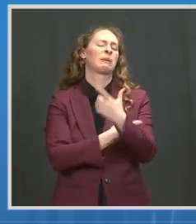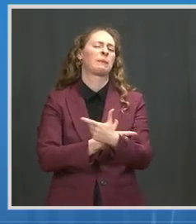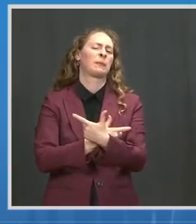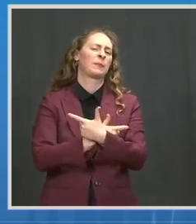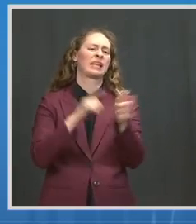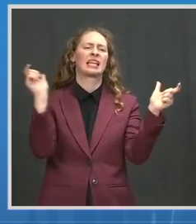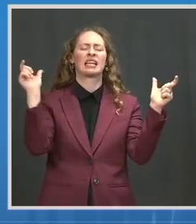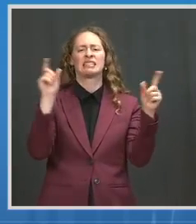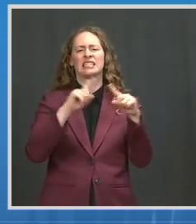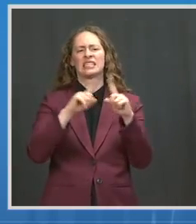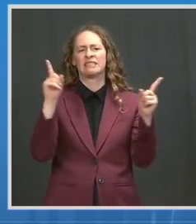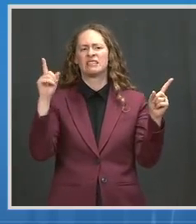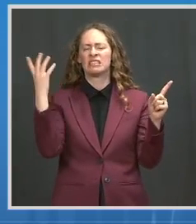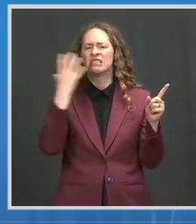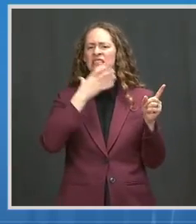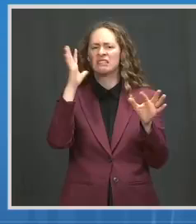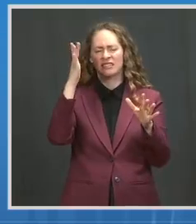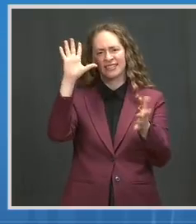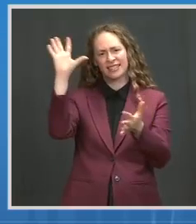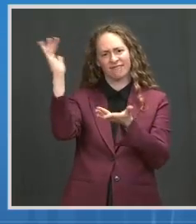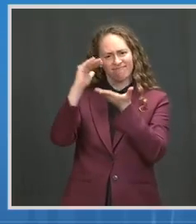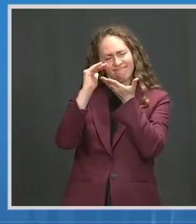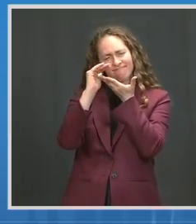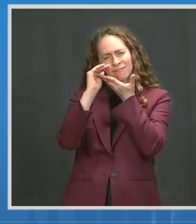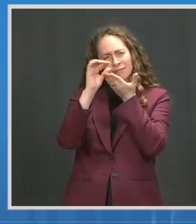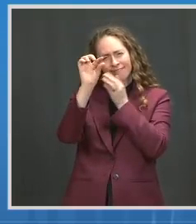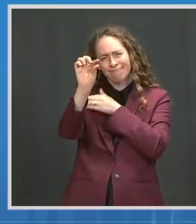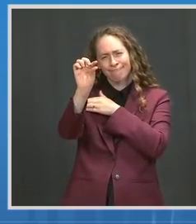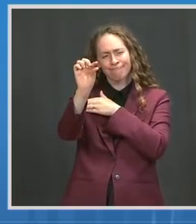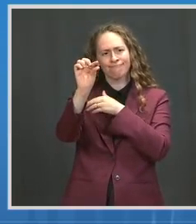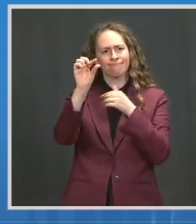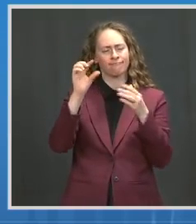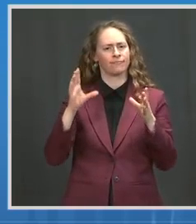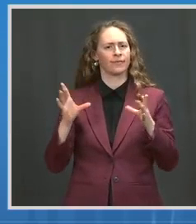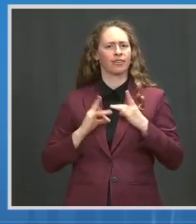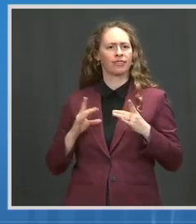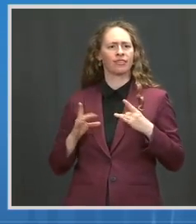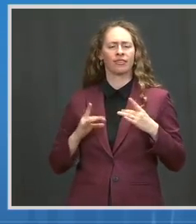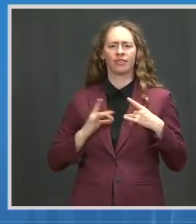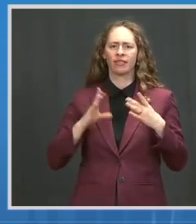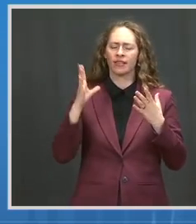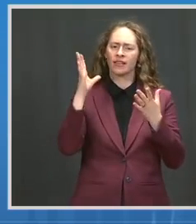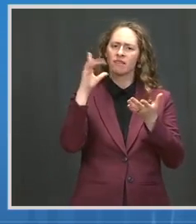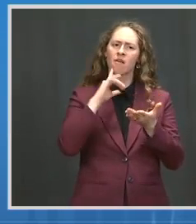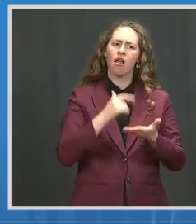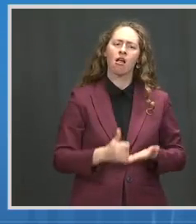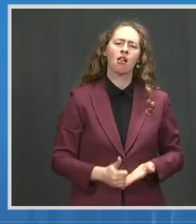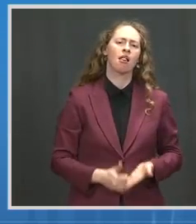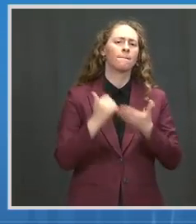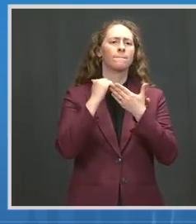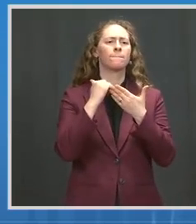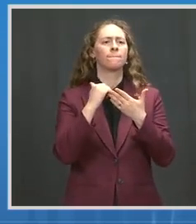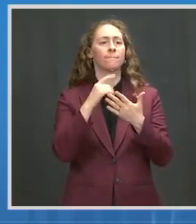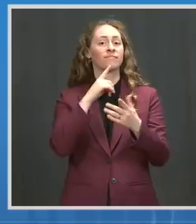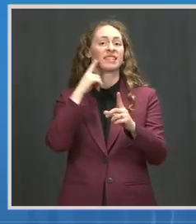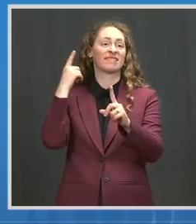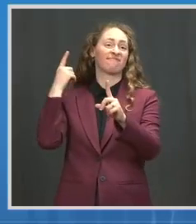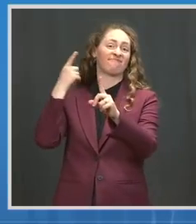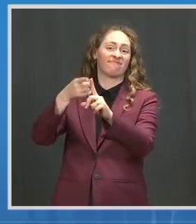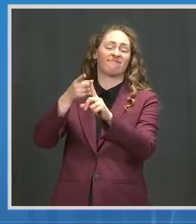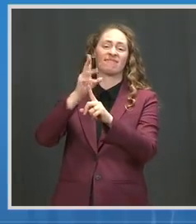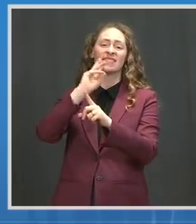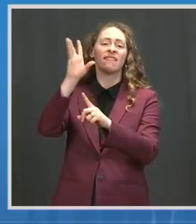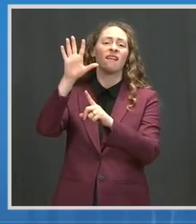COVID-19 cases, severe illness, and death, especially among those over age 65. As of today, we